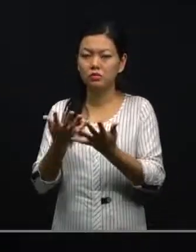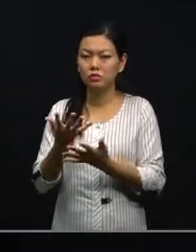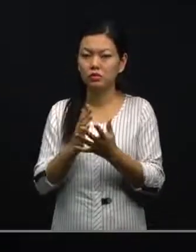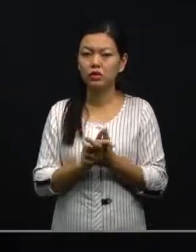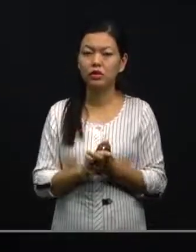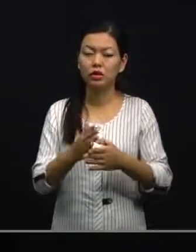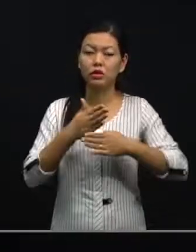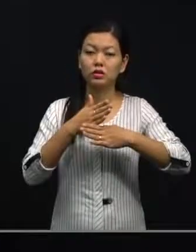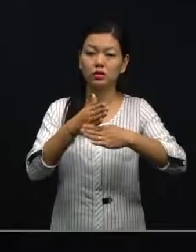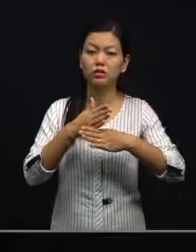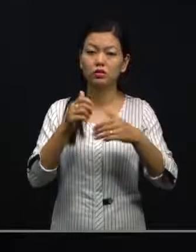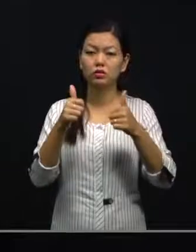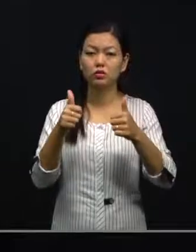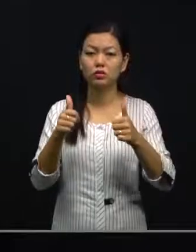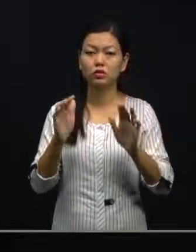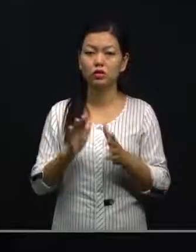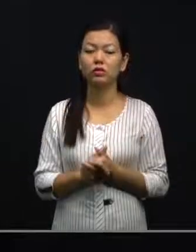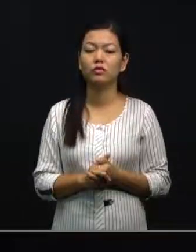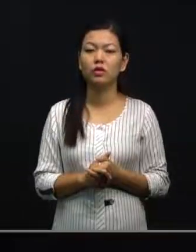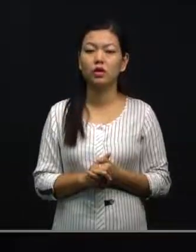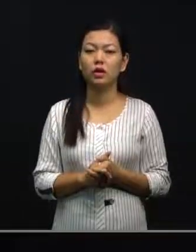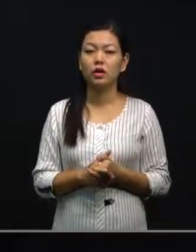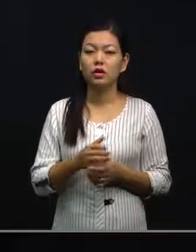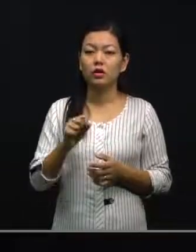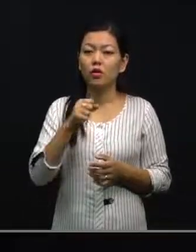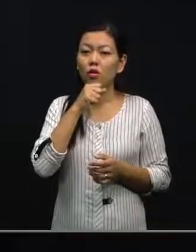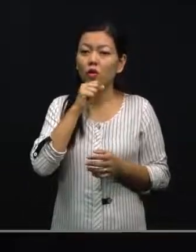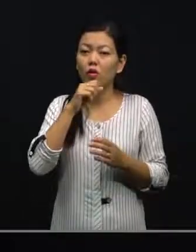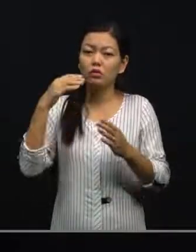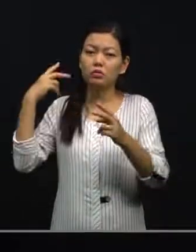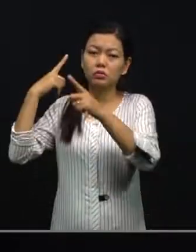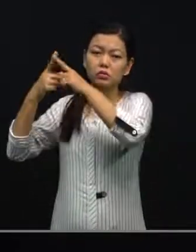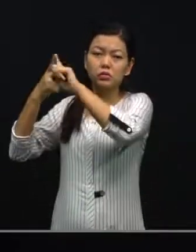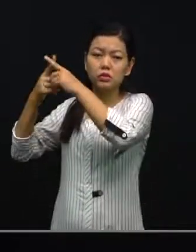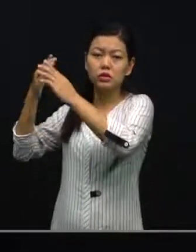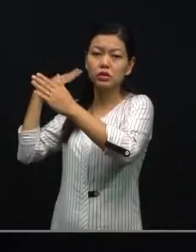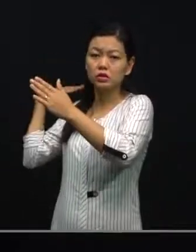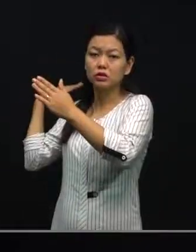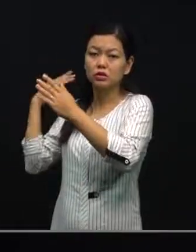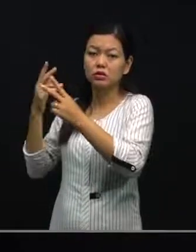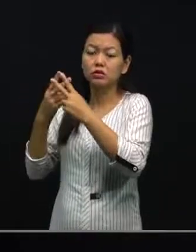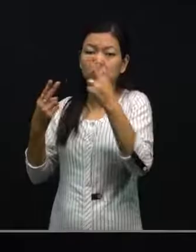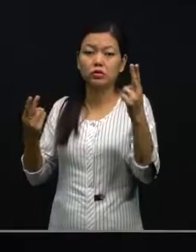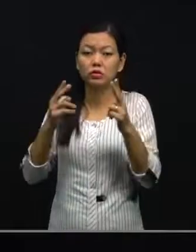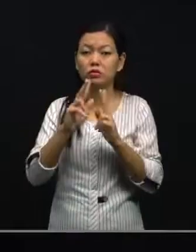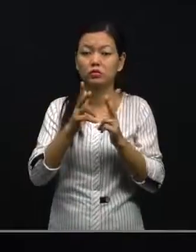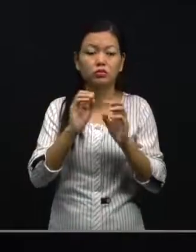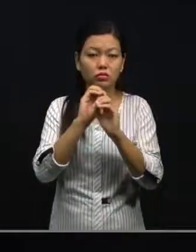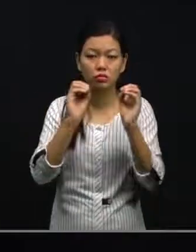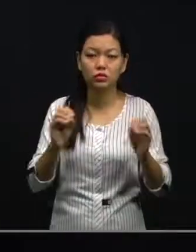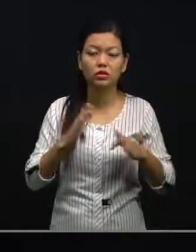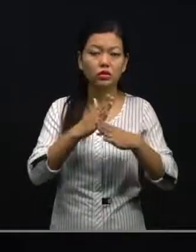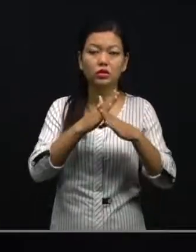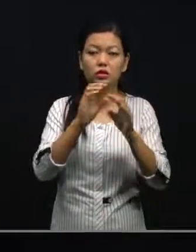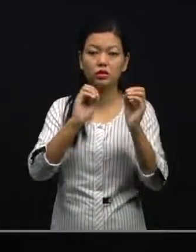affairs, rather than talk about an old thing, a 300 years old bloodstain or a superstitious thing that